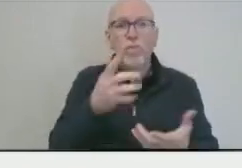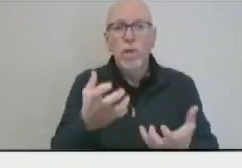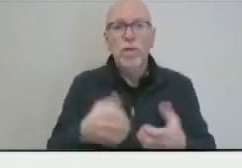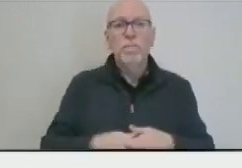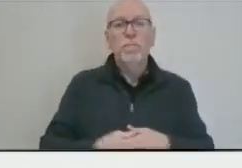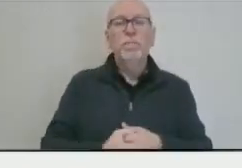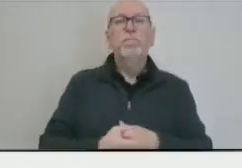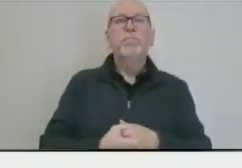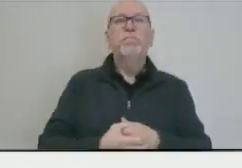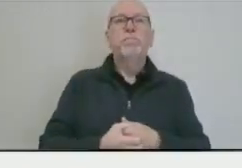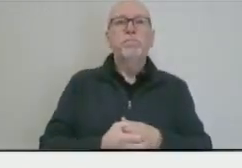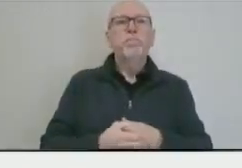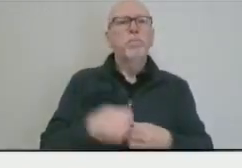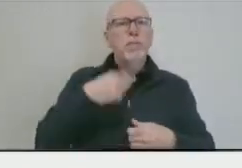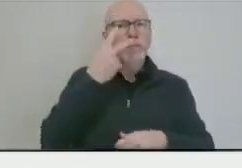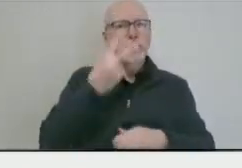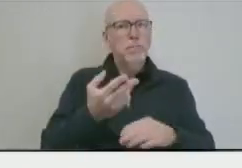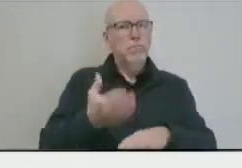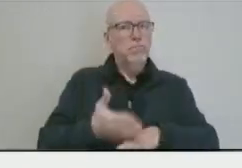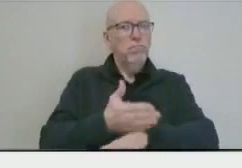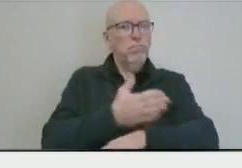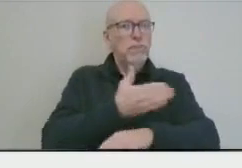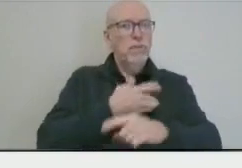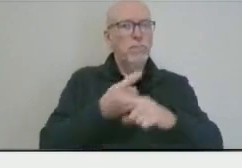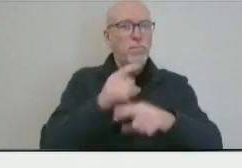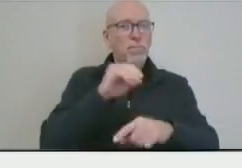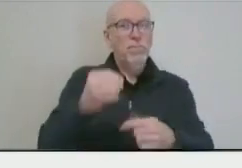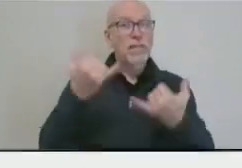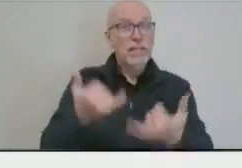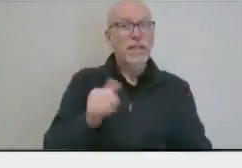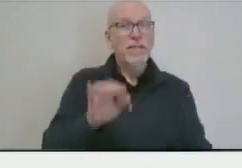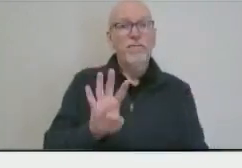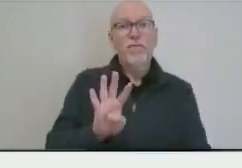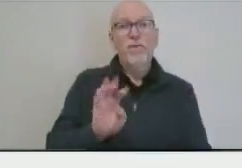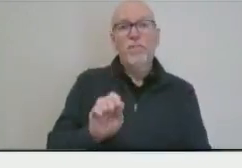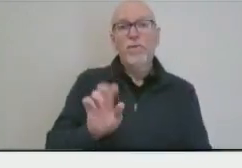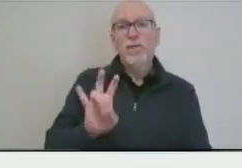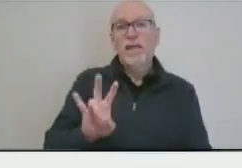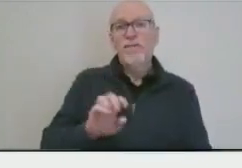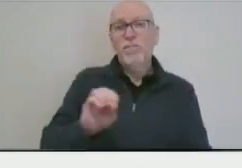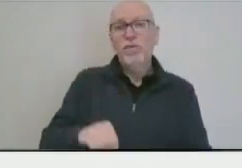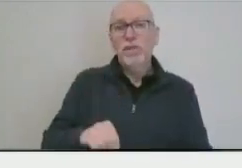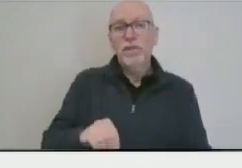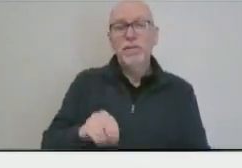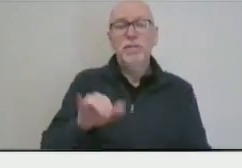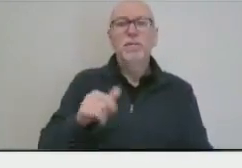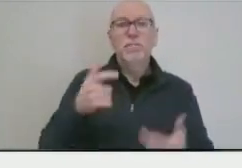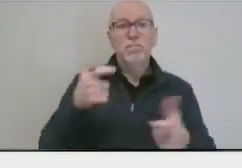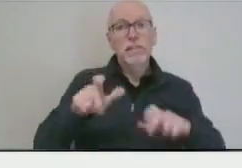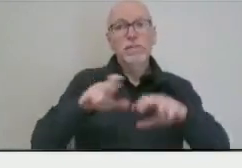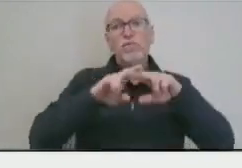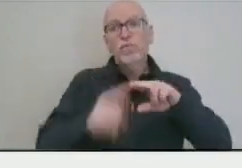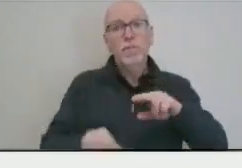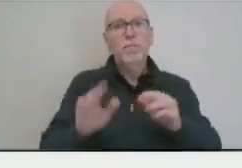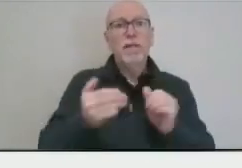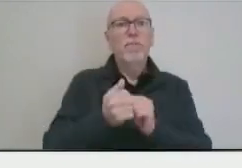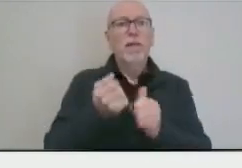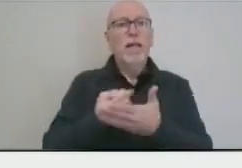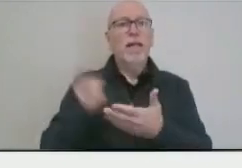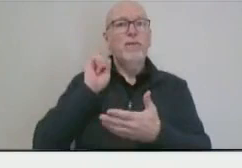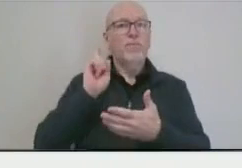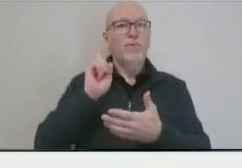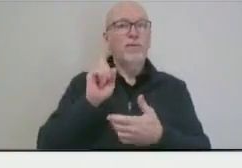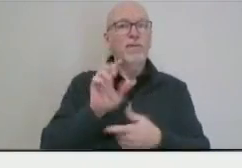see improvement in our positivity rate. Today, it stands at 4.7%, which is a significant drop from last week's rate